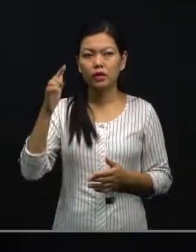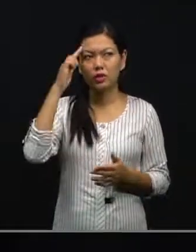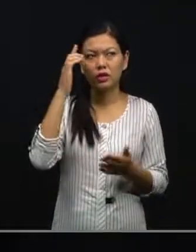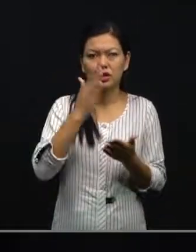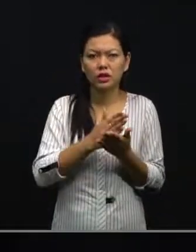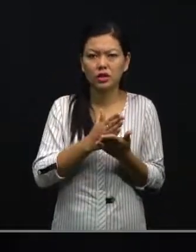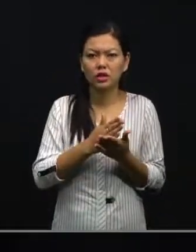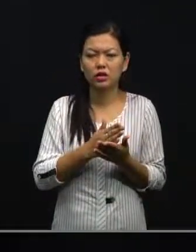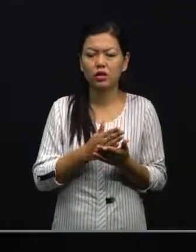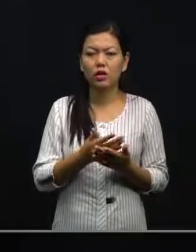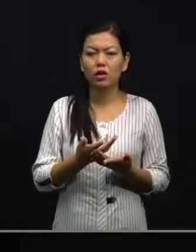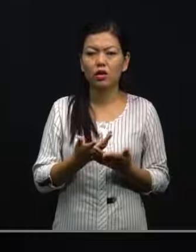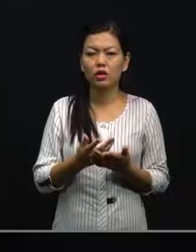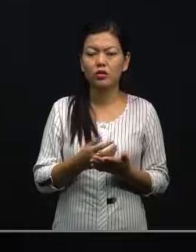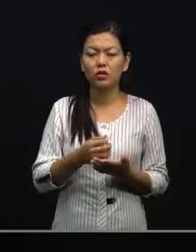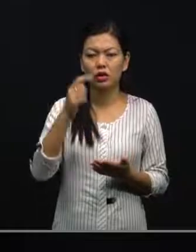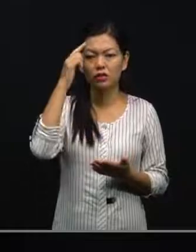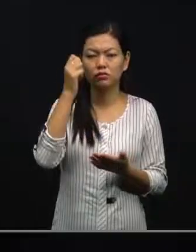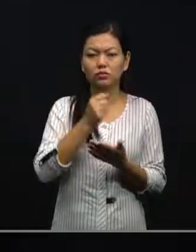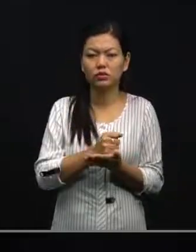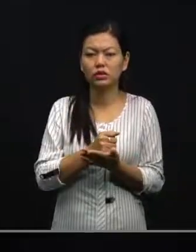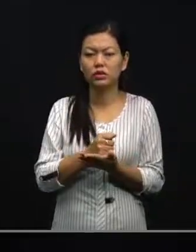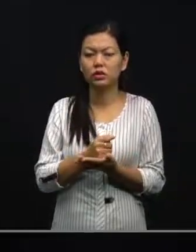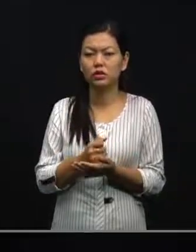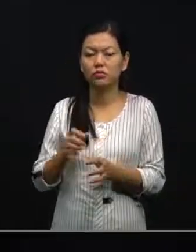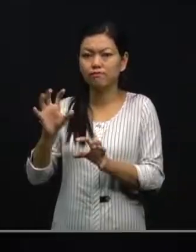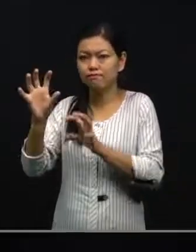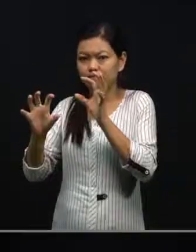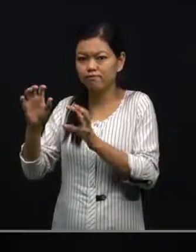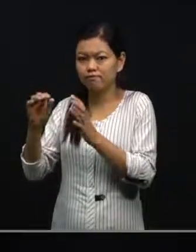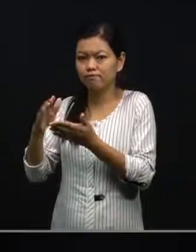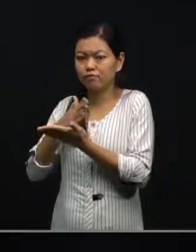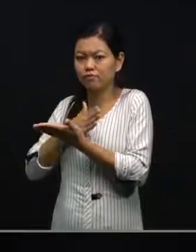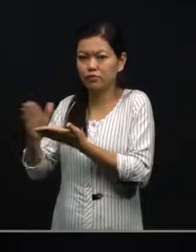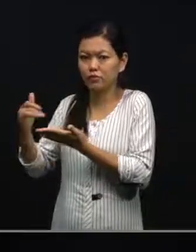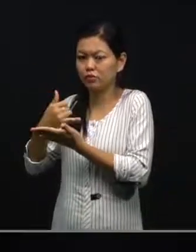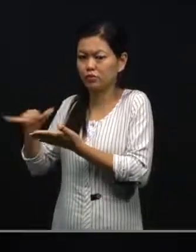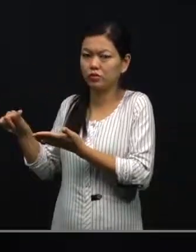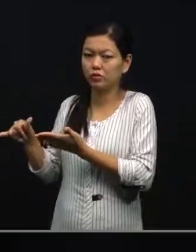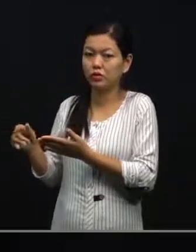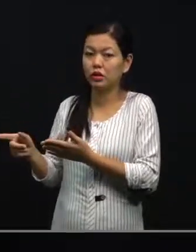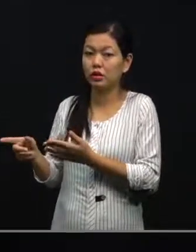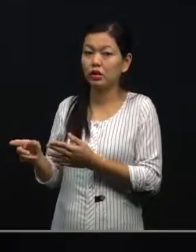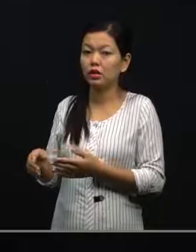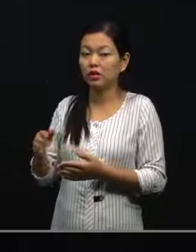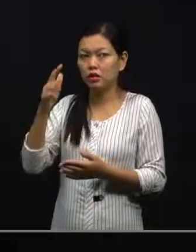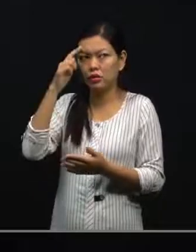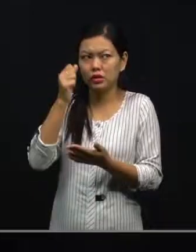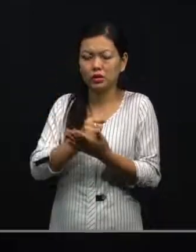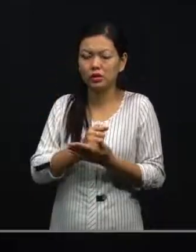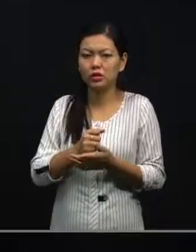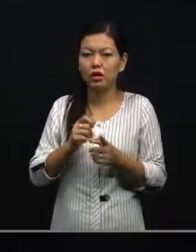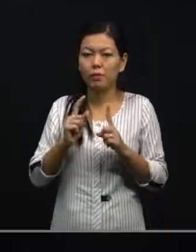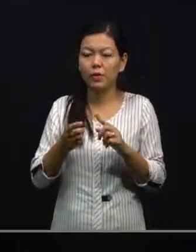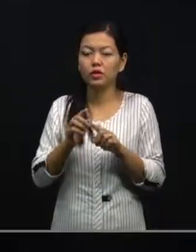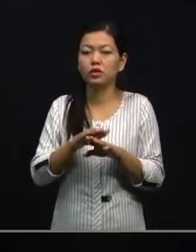for more than 300 years. So see that kind of understanding that he showed towards the ghost. That's what you will also find in